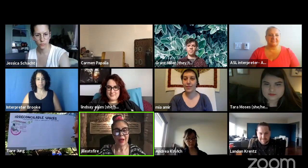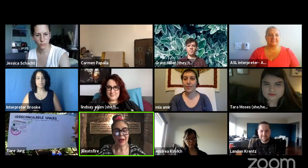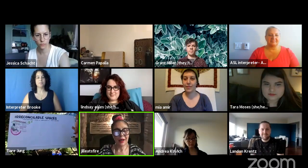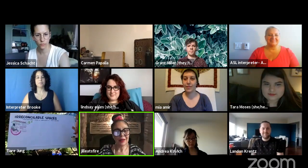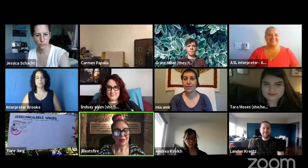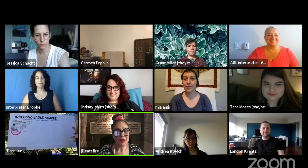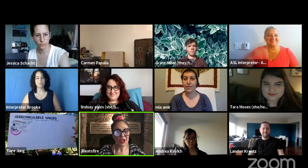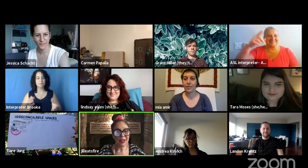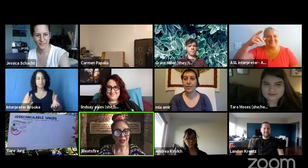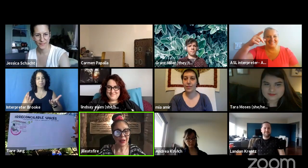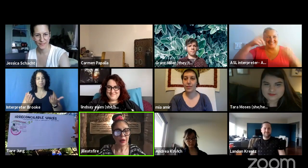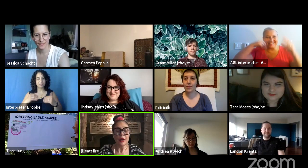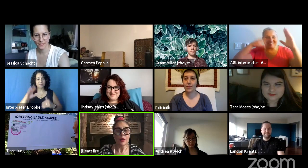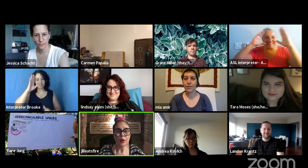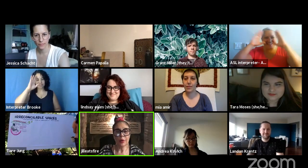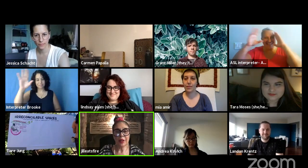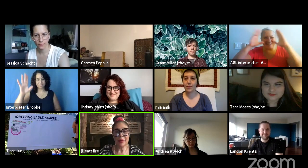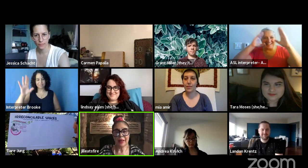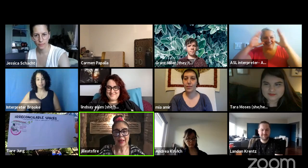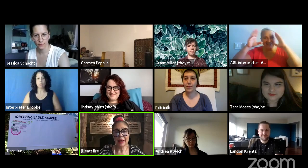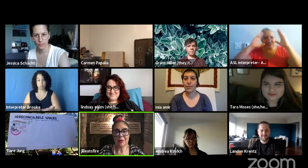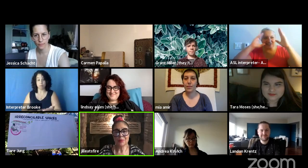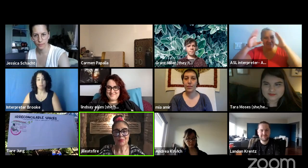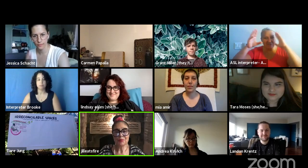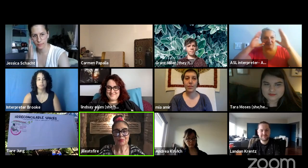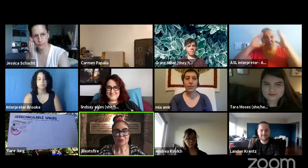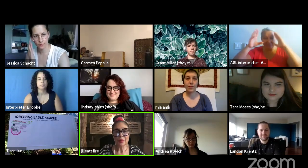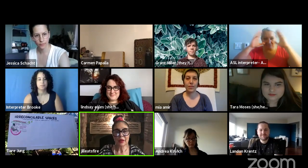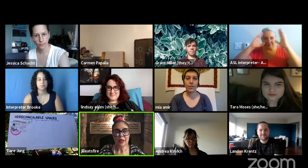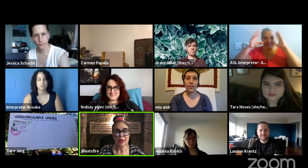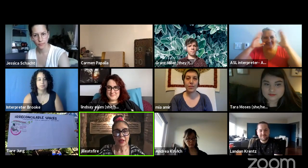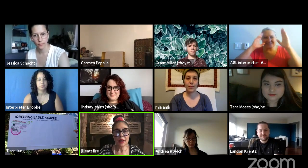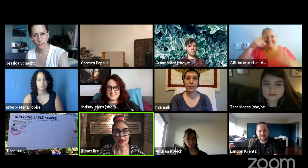Hi, it's Jill here. Will we be